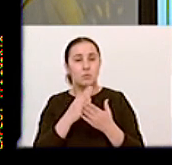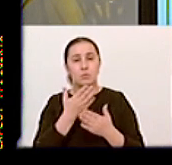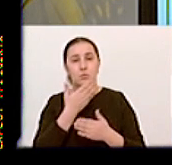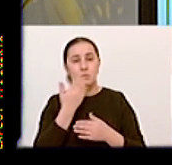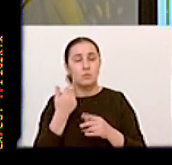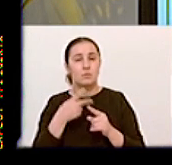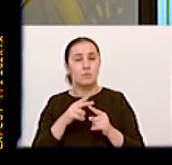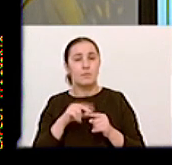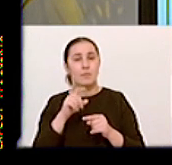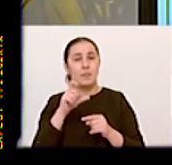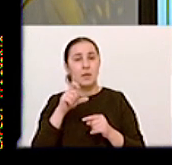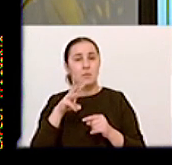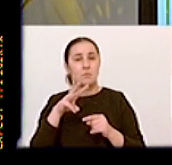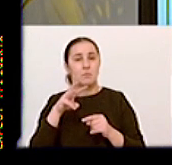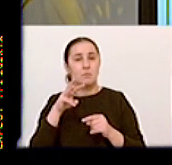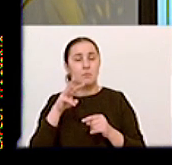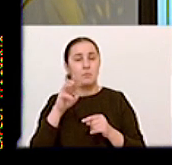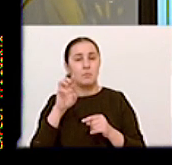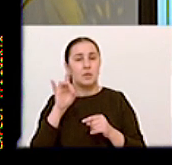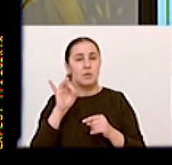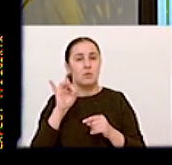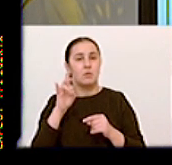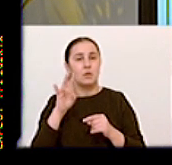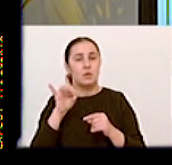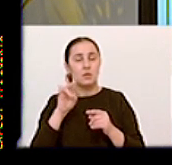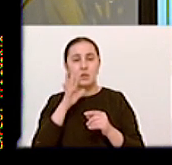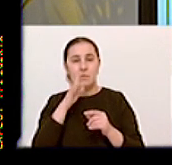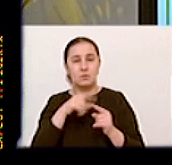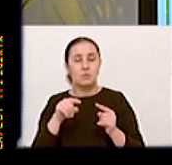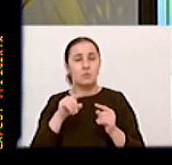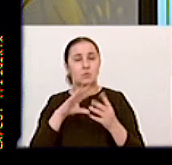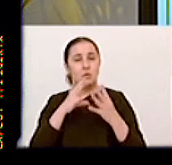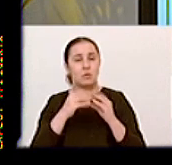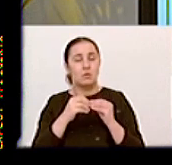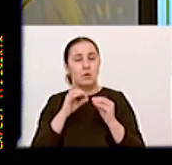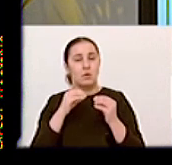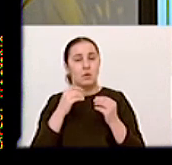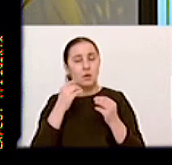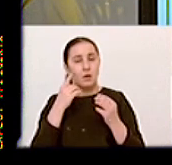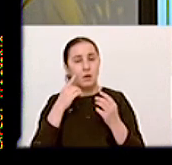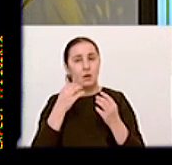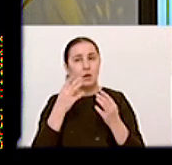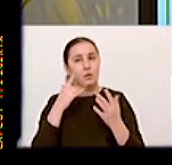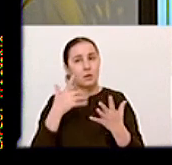yo'qmi, embrionlik davrida ham bu jarayonni aniqlash mumkin bo'ladi.